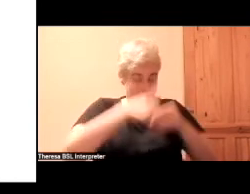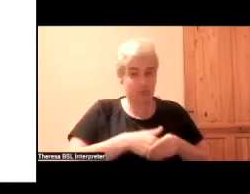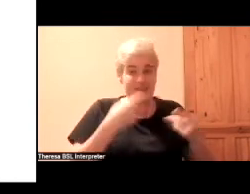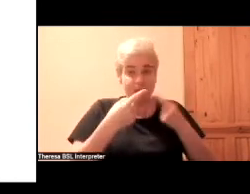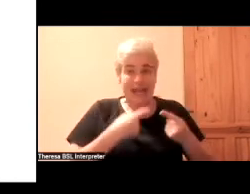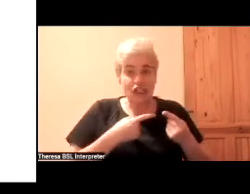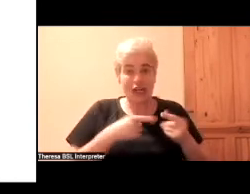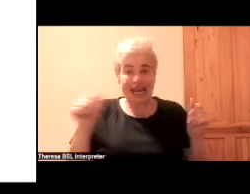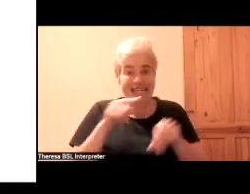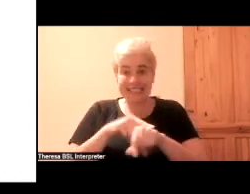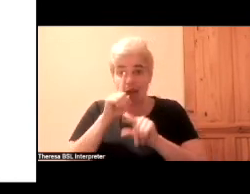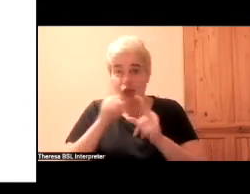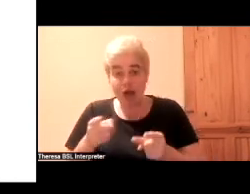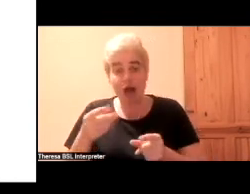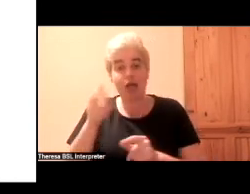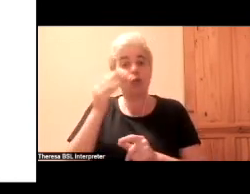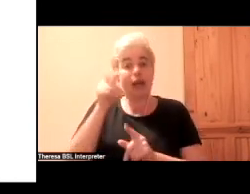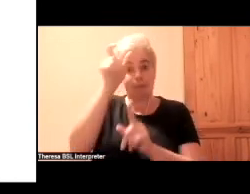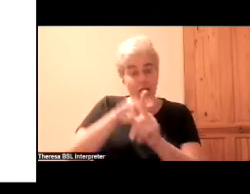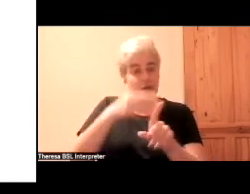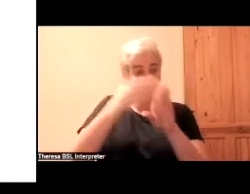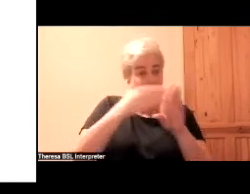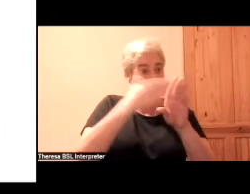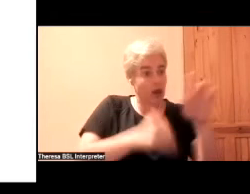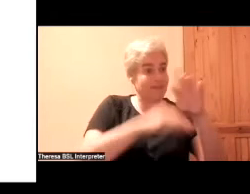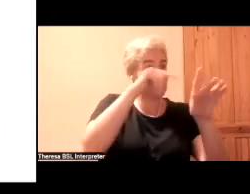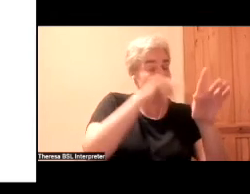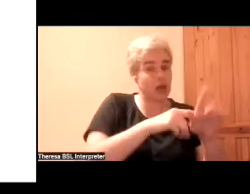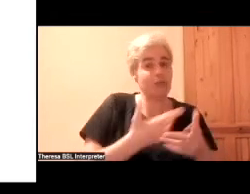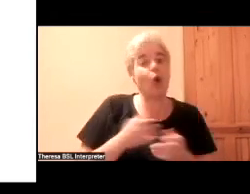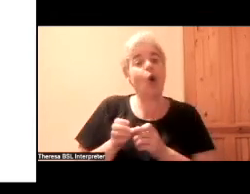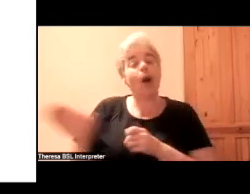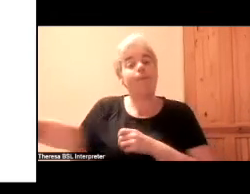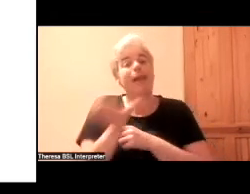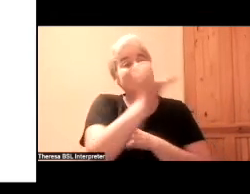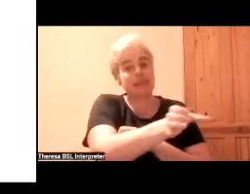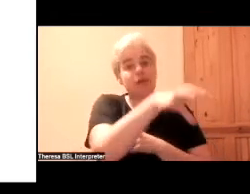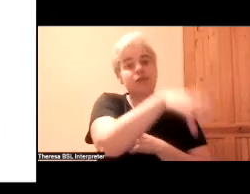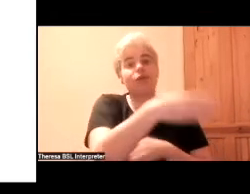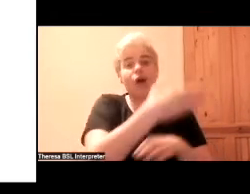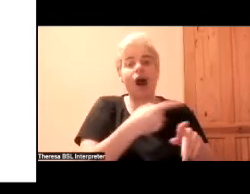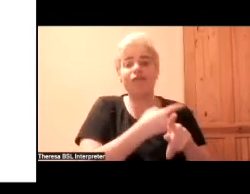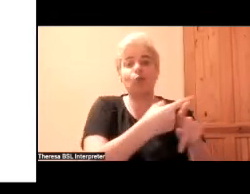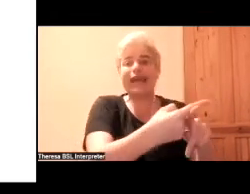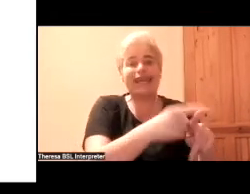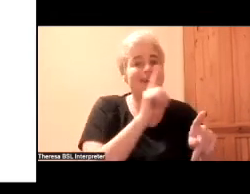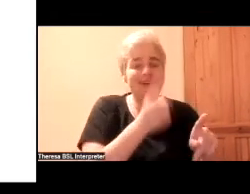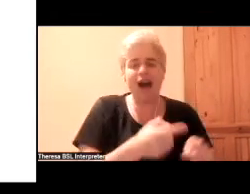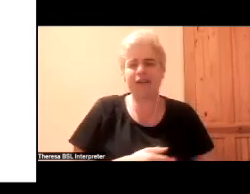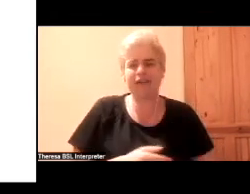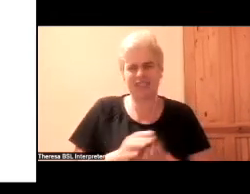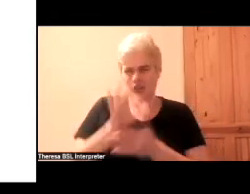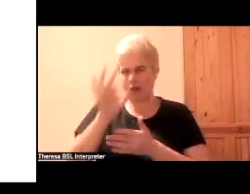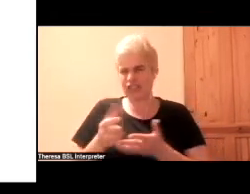time when someone is working full-time or indeed on placement for half the week. This raises the question of where